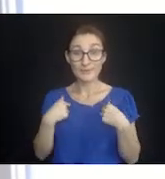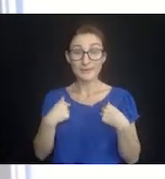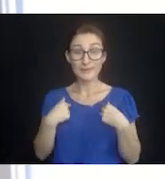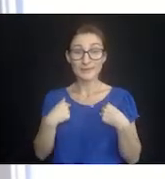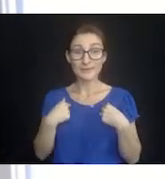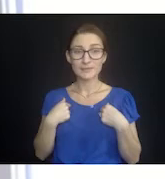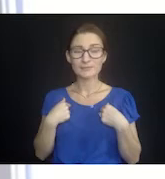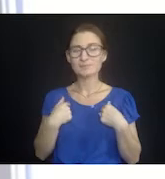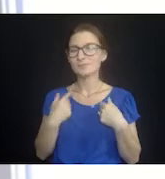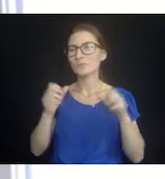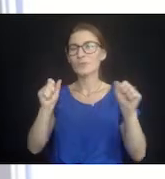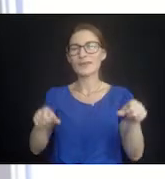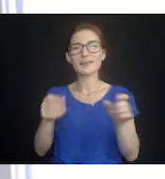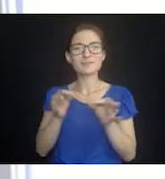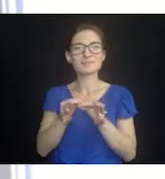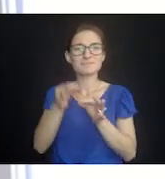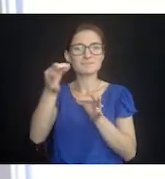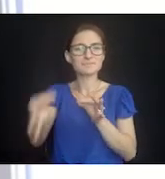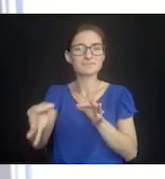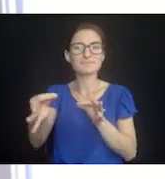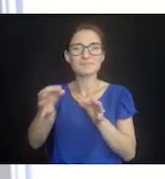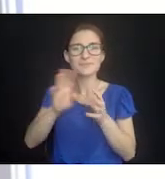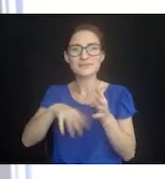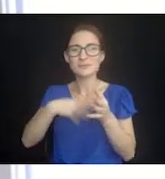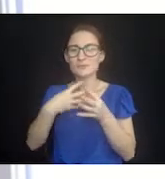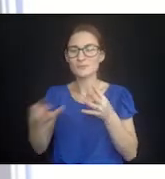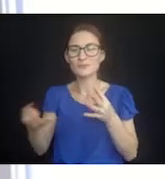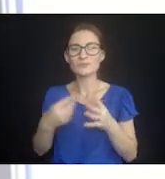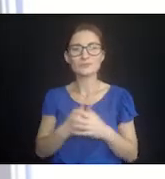They're probably a little worried about me if I'm late,